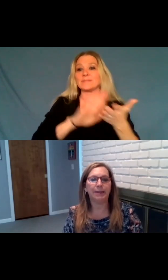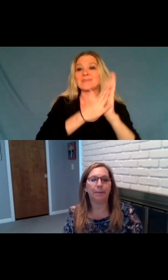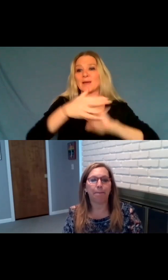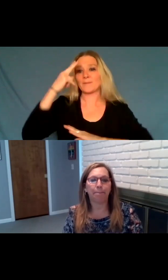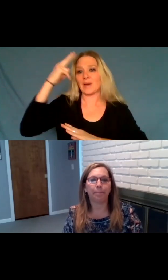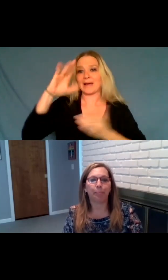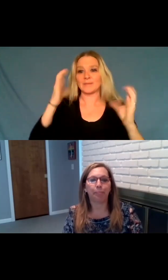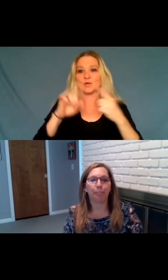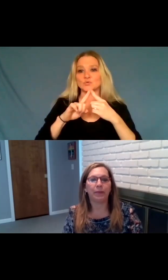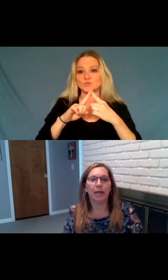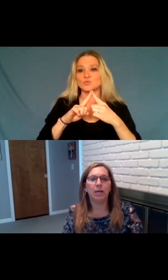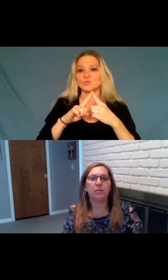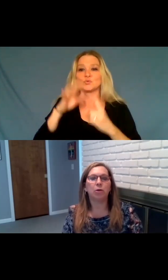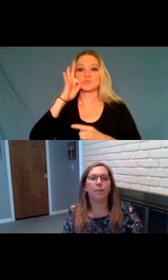slide.